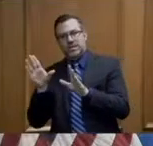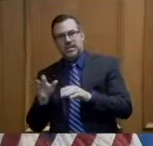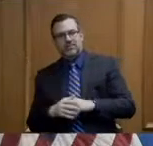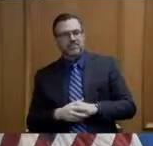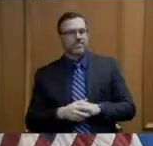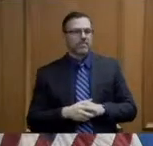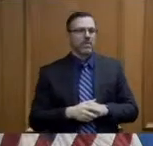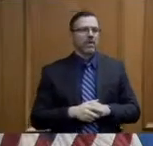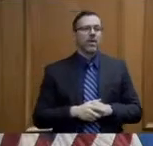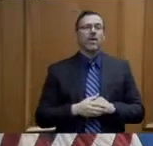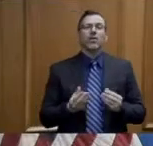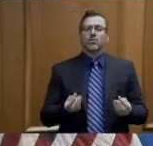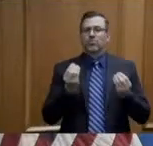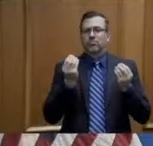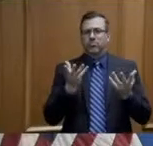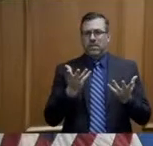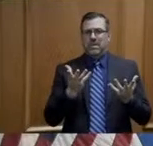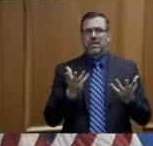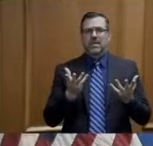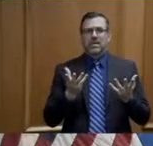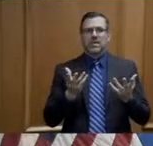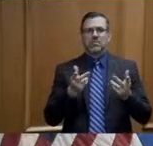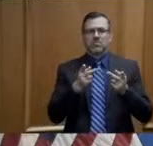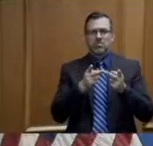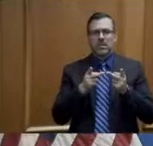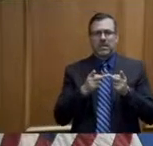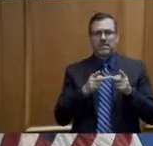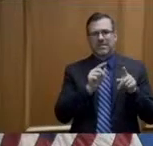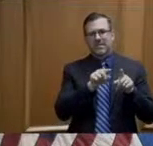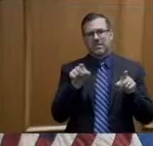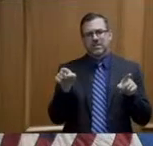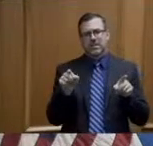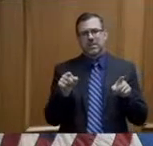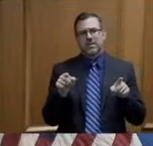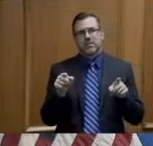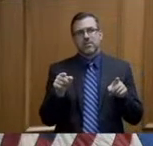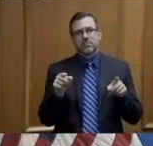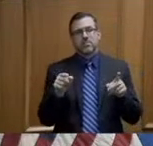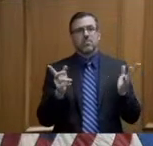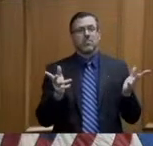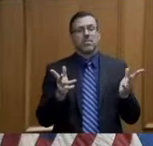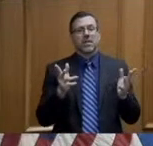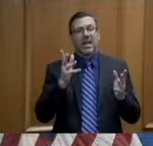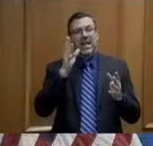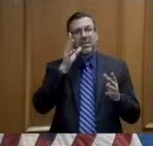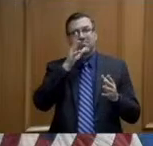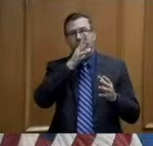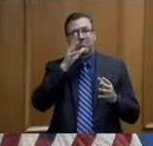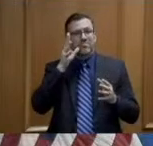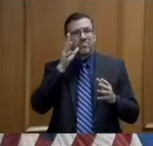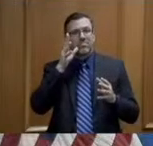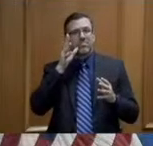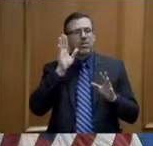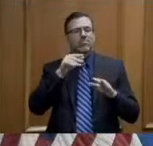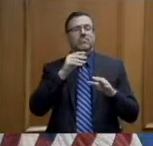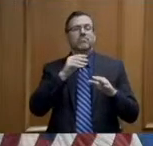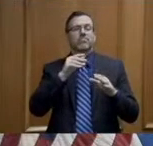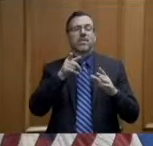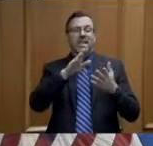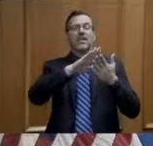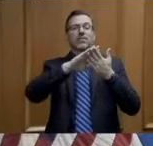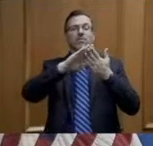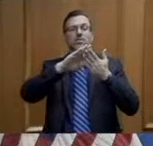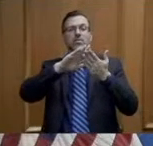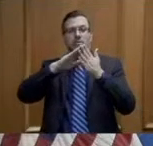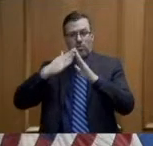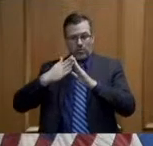so many of the places that many of the urban centers that you referenced have many